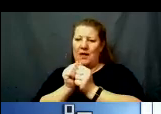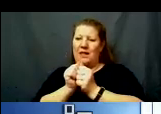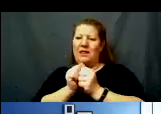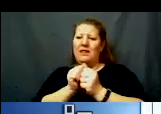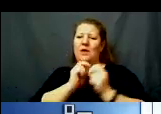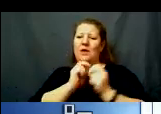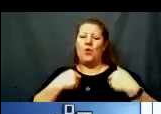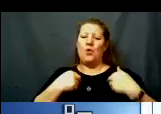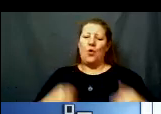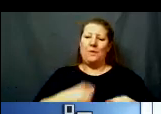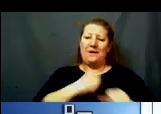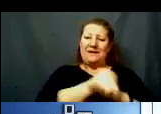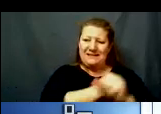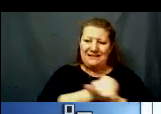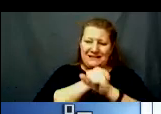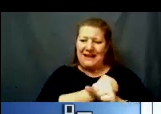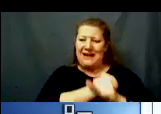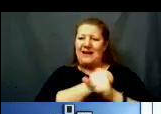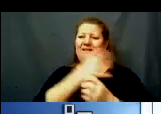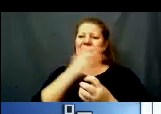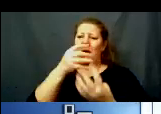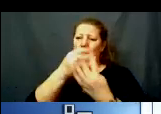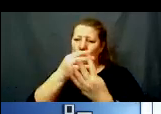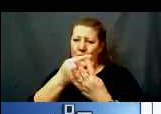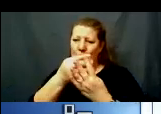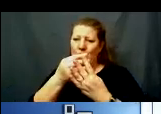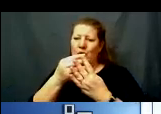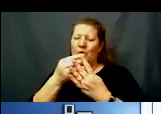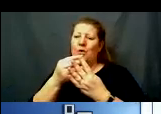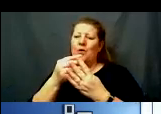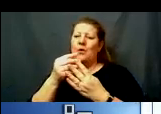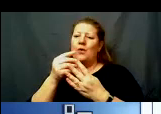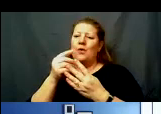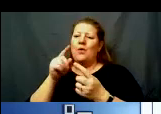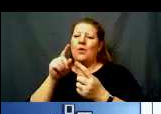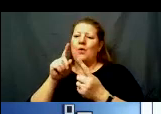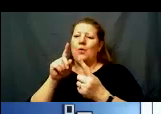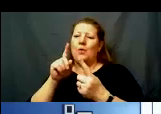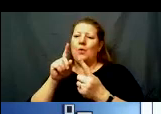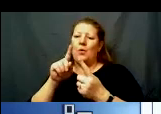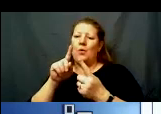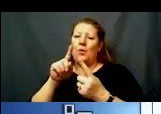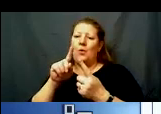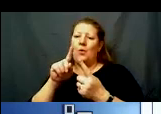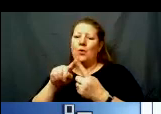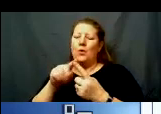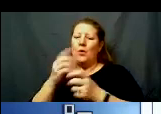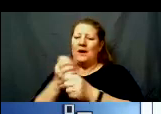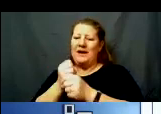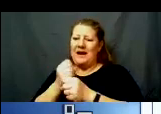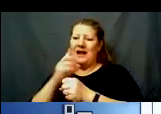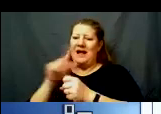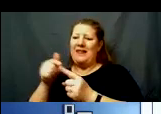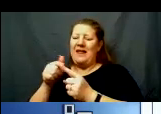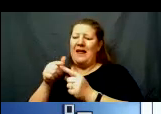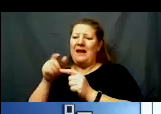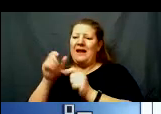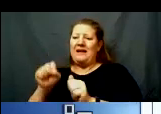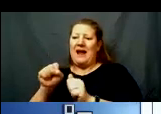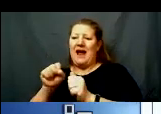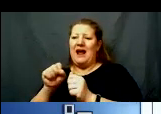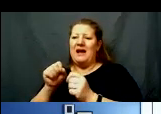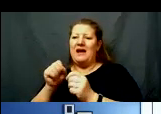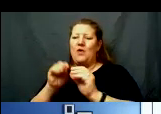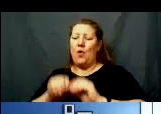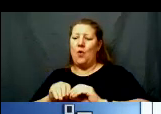that resistance movements against environmental racism and human caging can reveal and push back in a